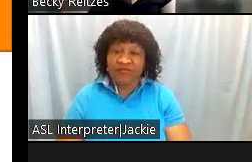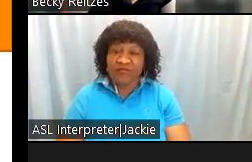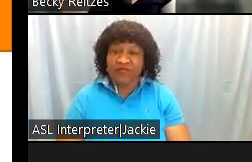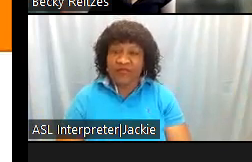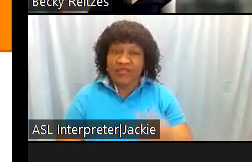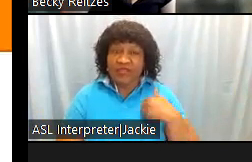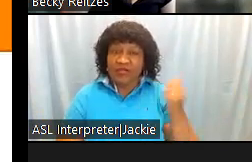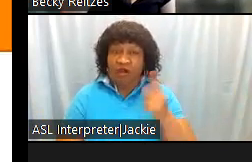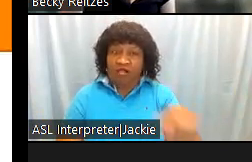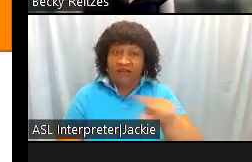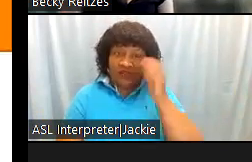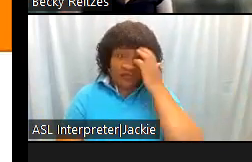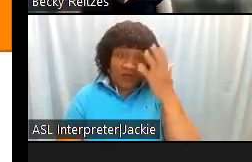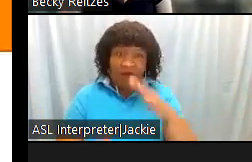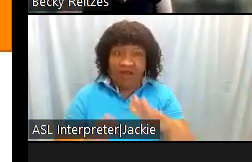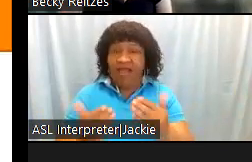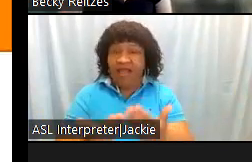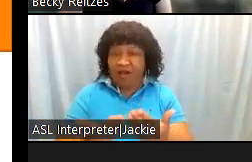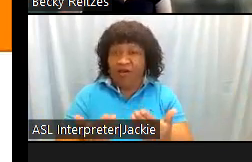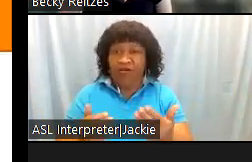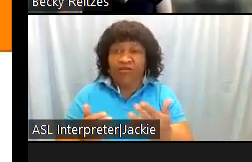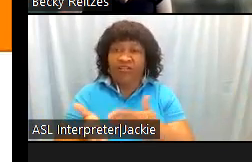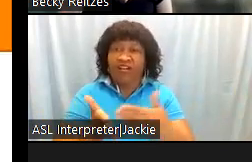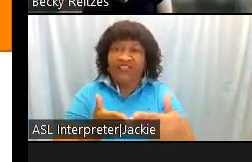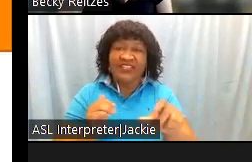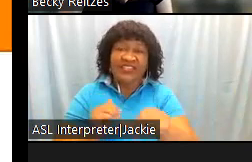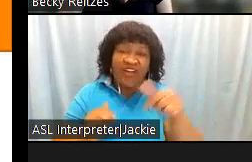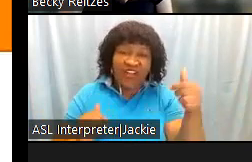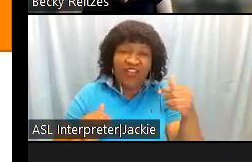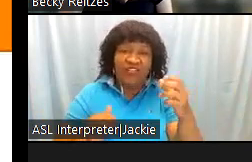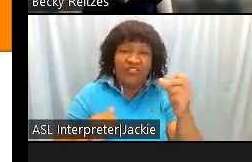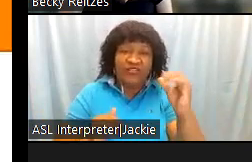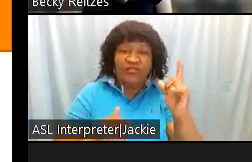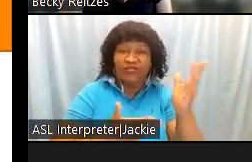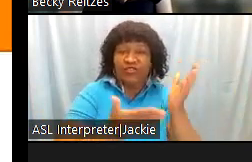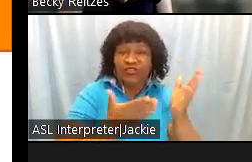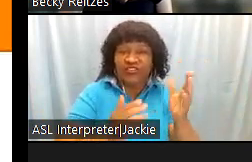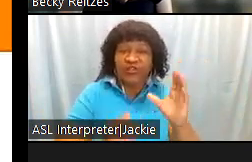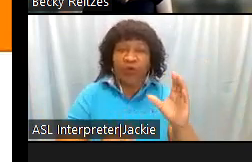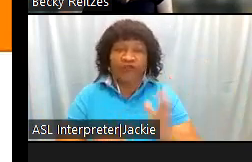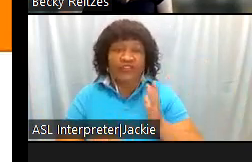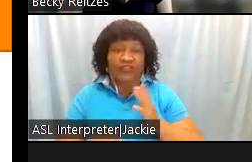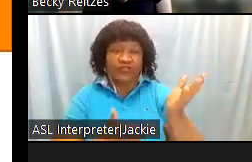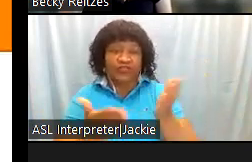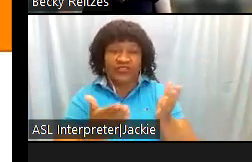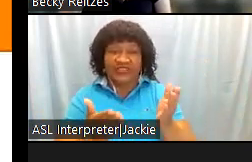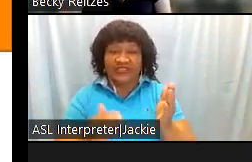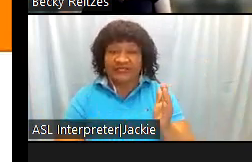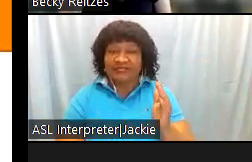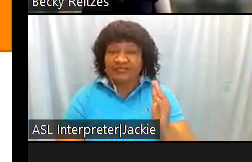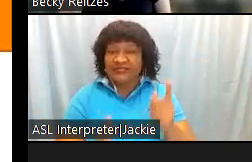we all know how, I'll say social services, and also for like faith-based organizations and mosques and synagogues